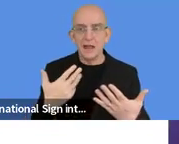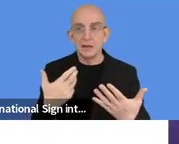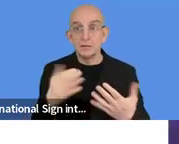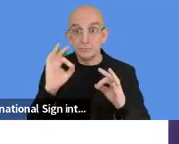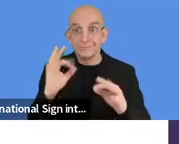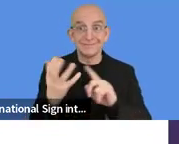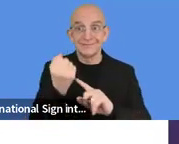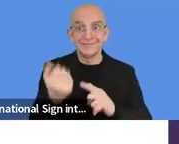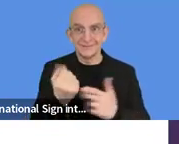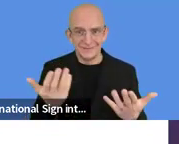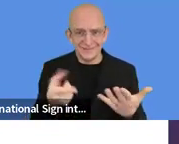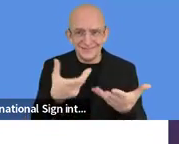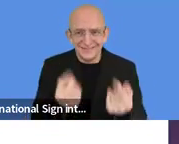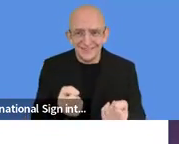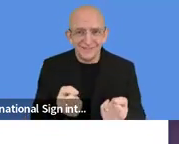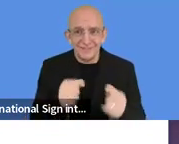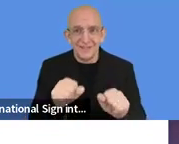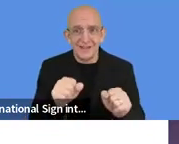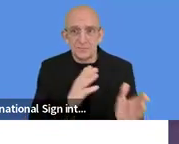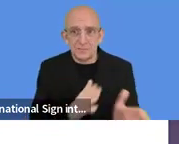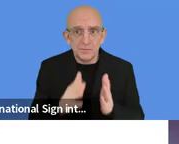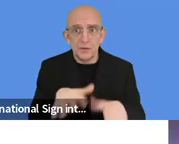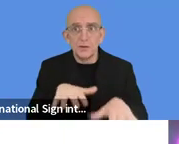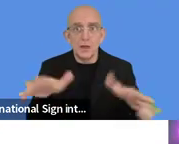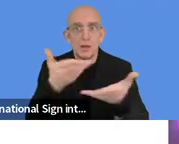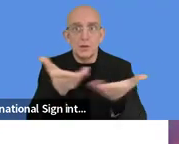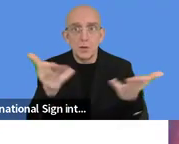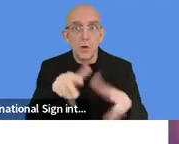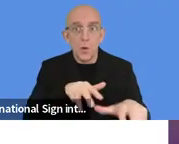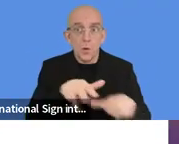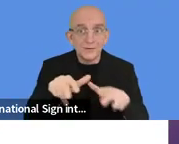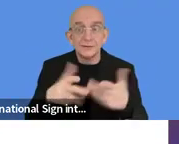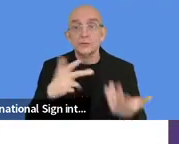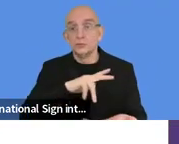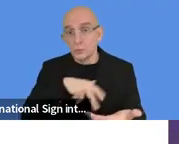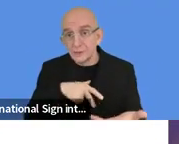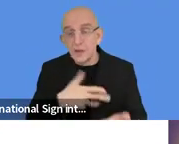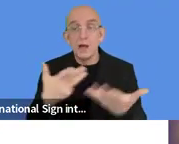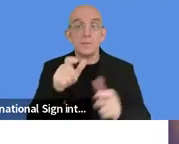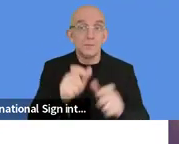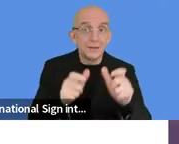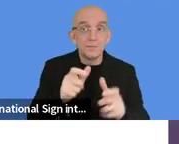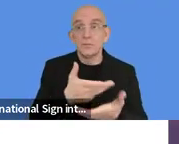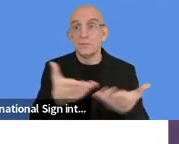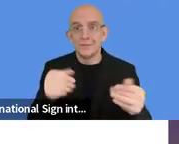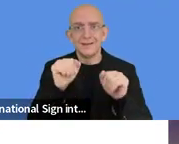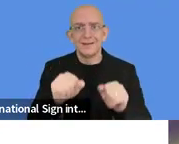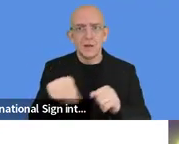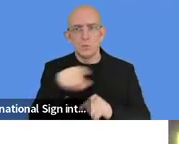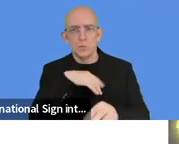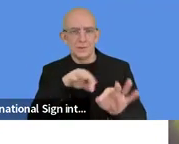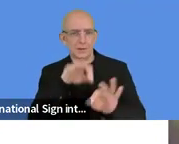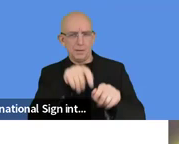for organizations, for society, for people are measurable. And those benefits can come with a price tag.